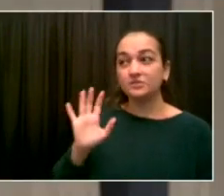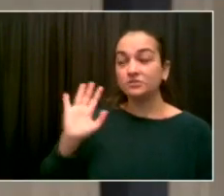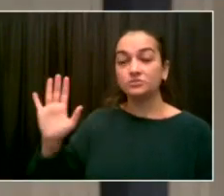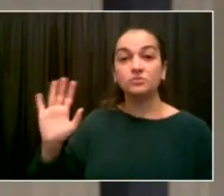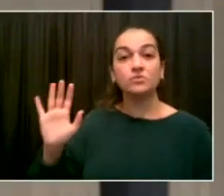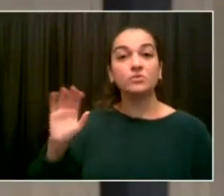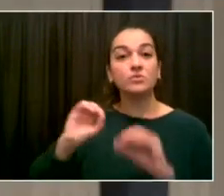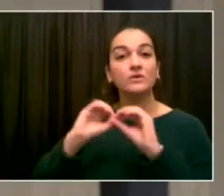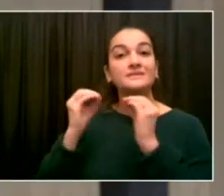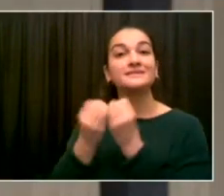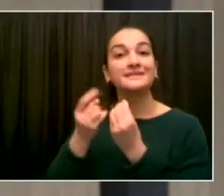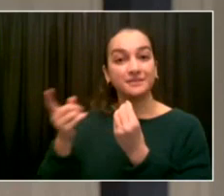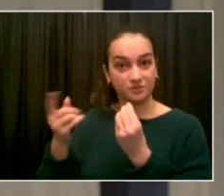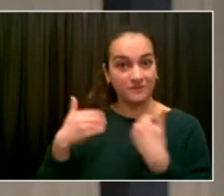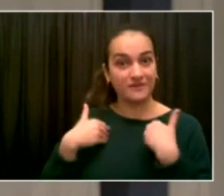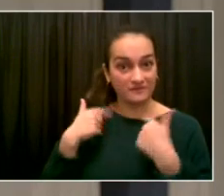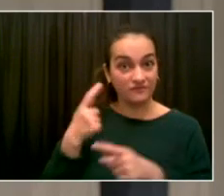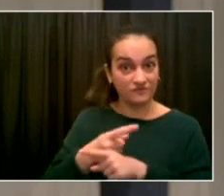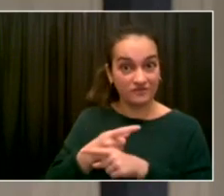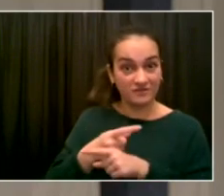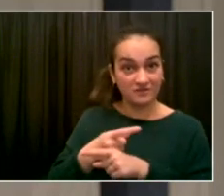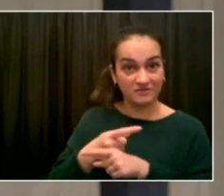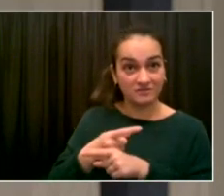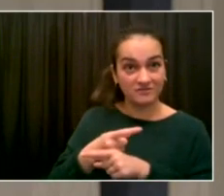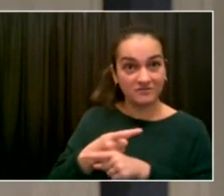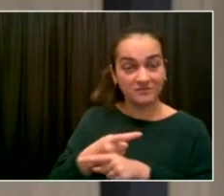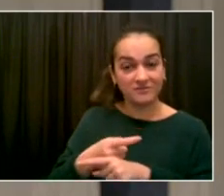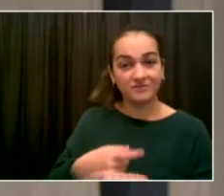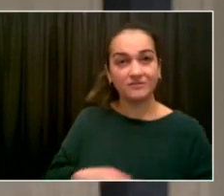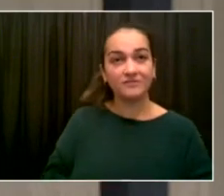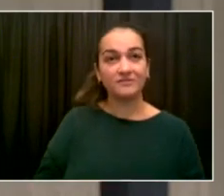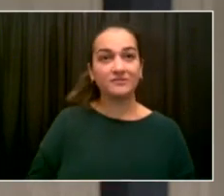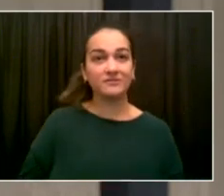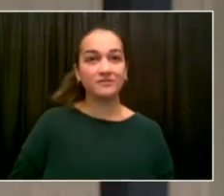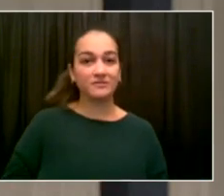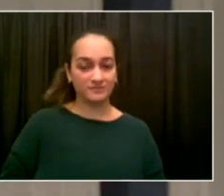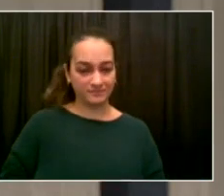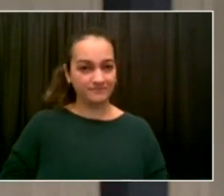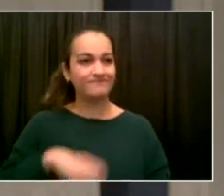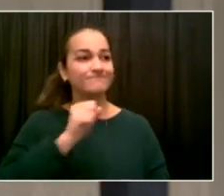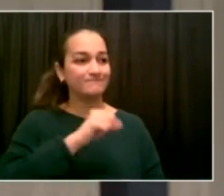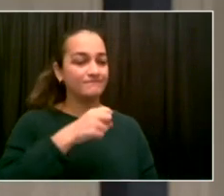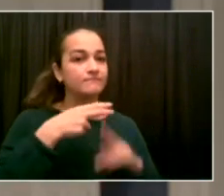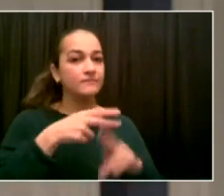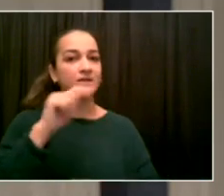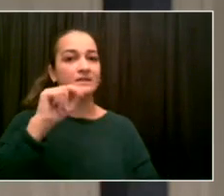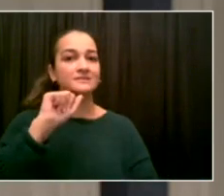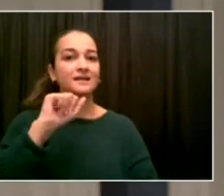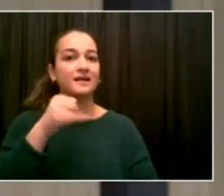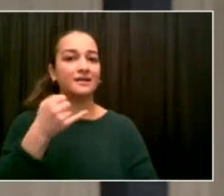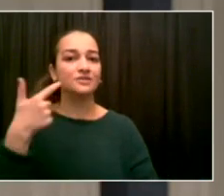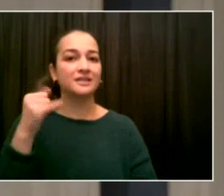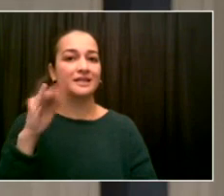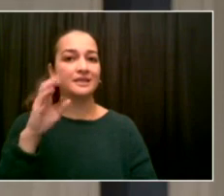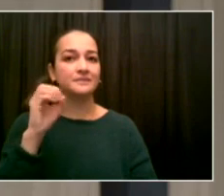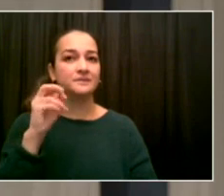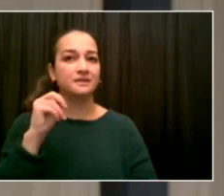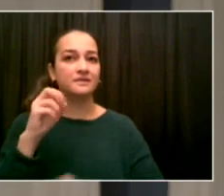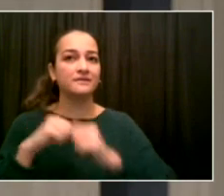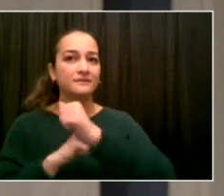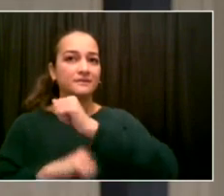based out of Fort Greene, Brooklyn. We do a number of things from rebuilding refurbished basketball